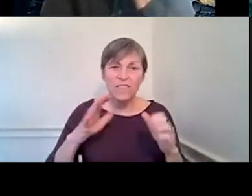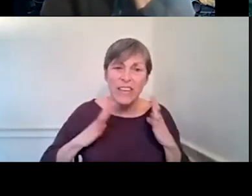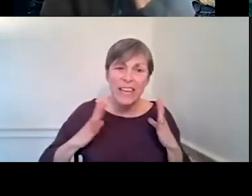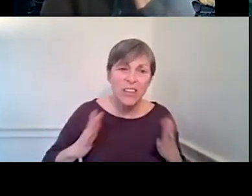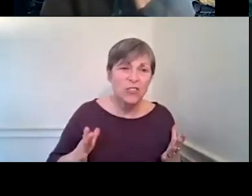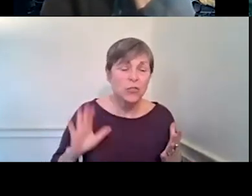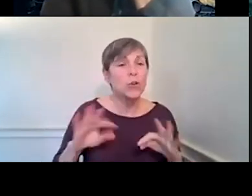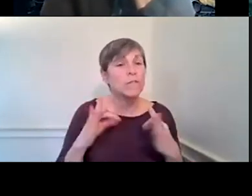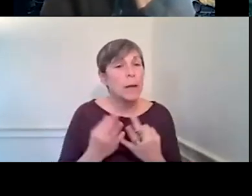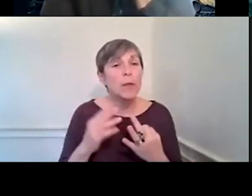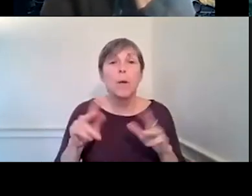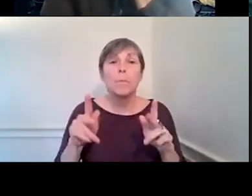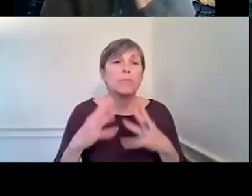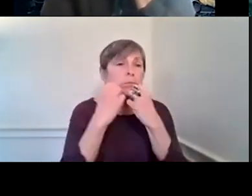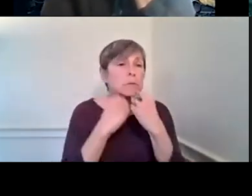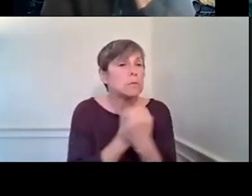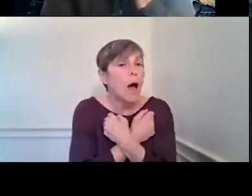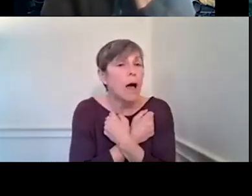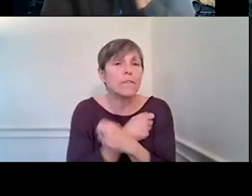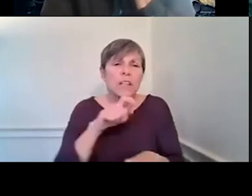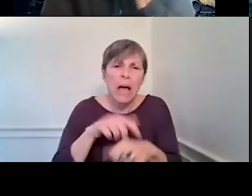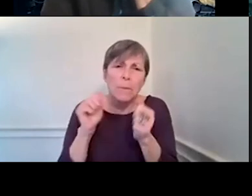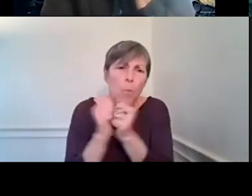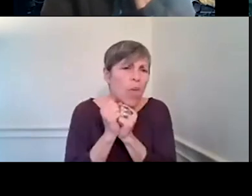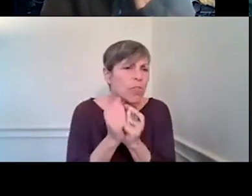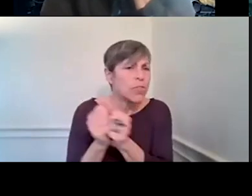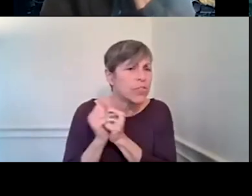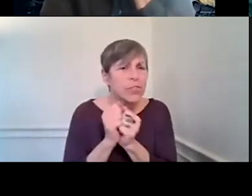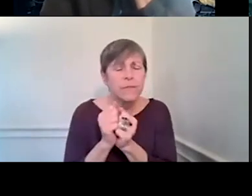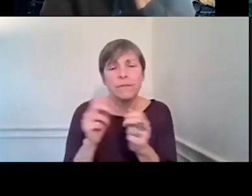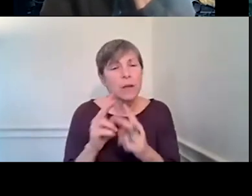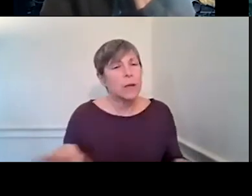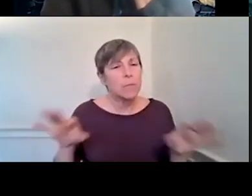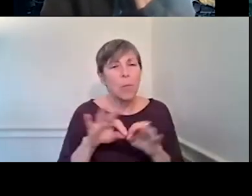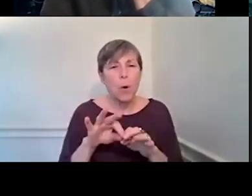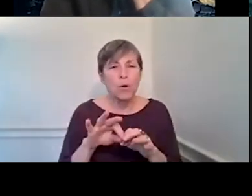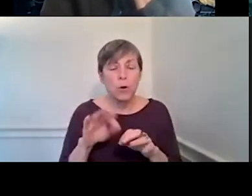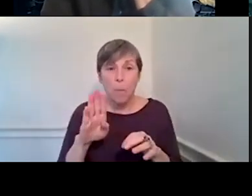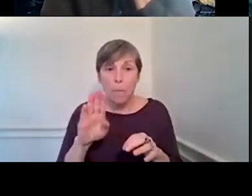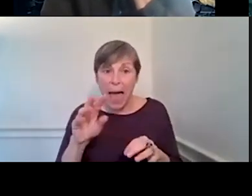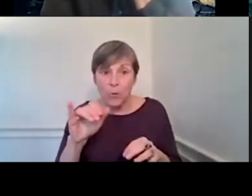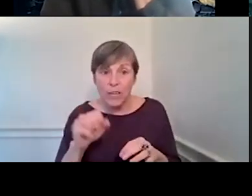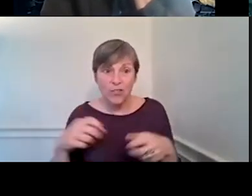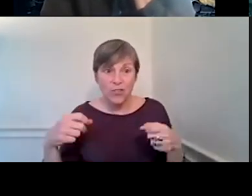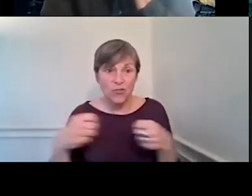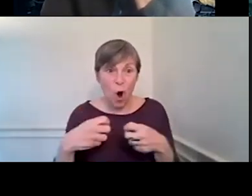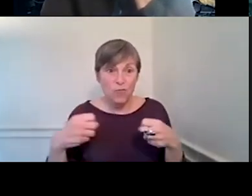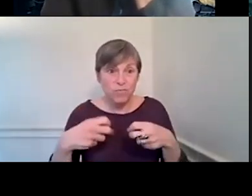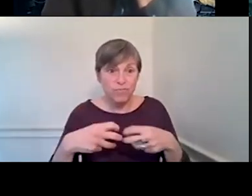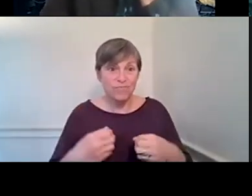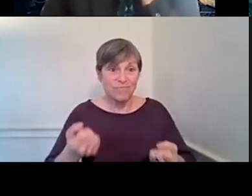are closest to you. It's very important that you do that. Recharge your batteries. So that's what I would tell my 20-year-old